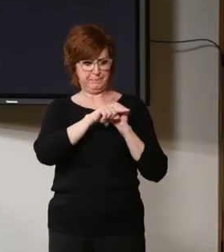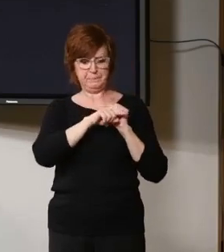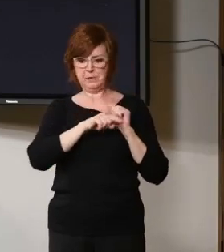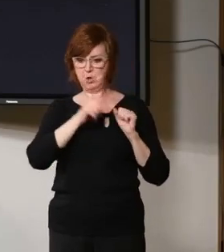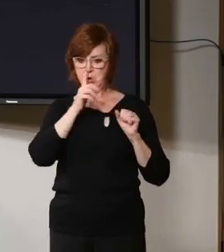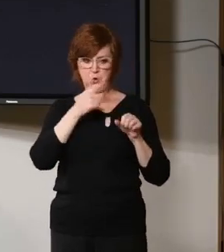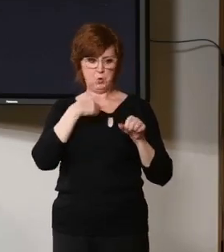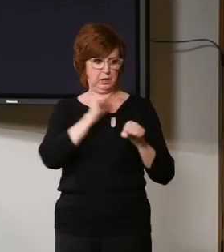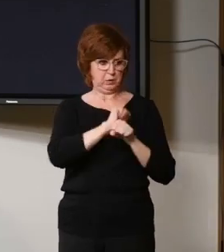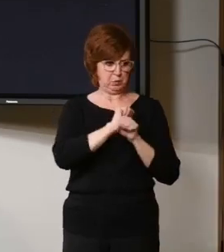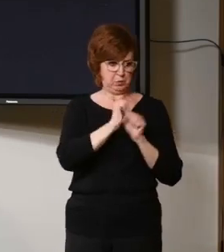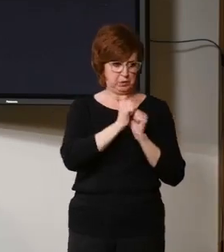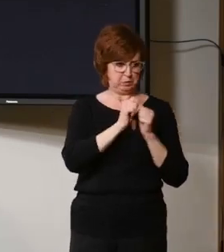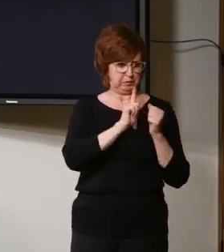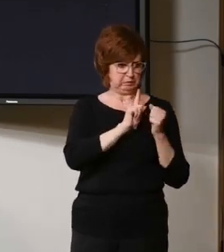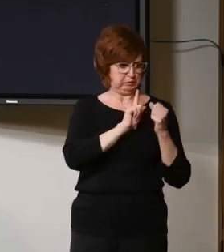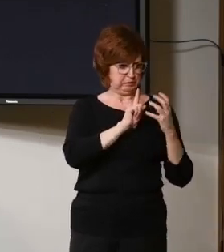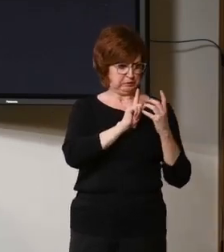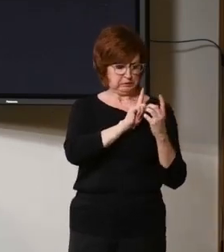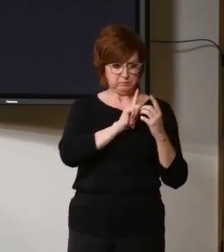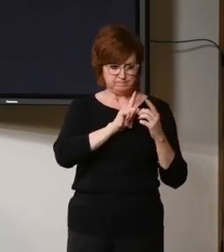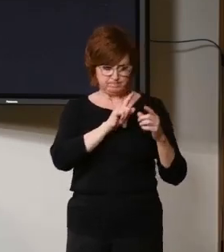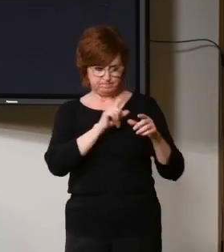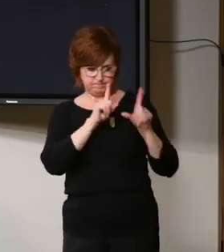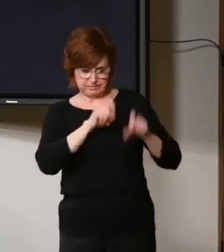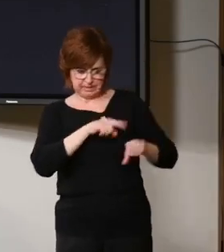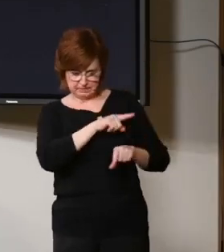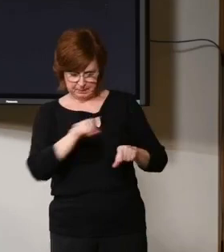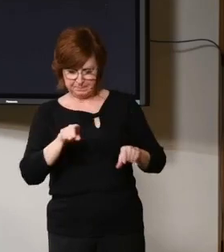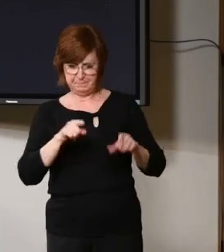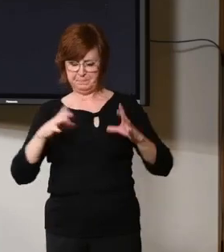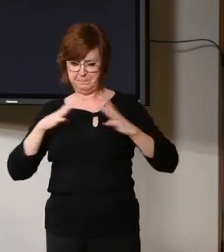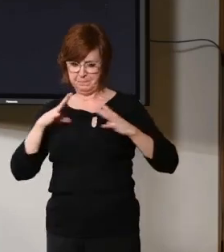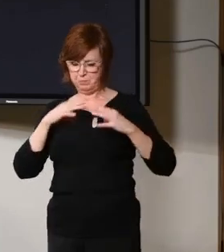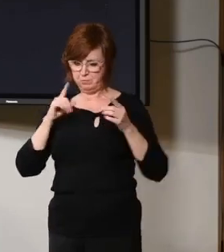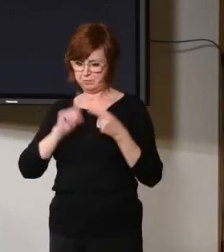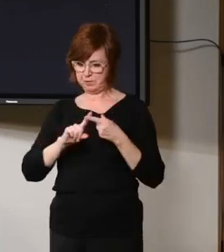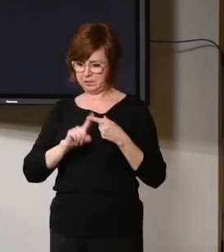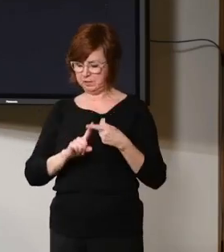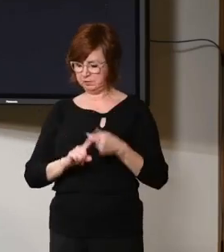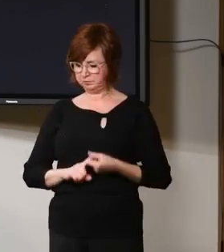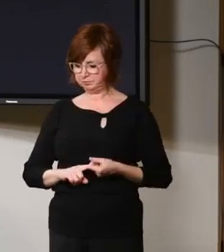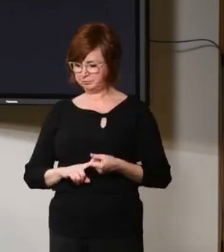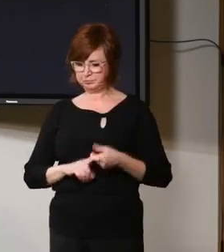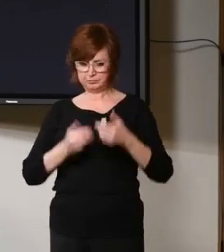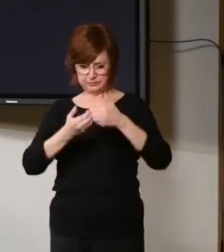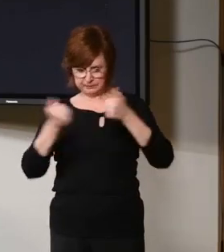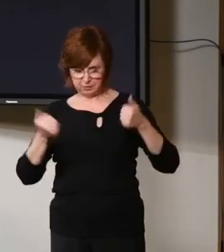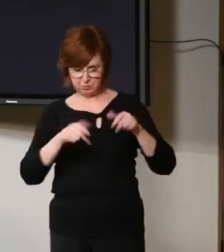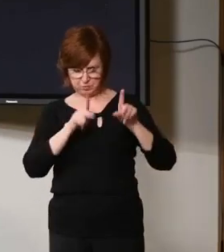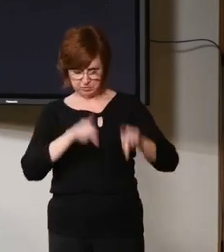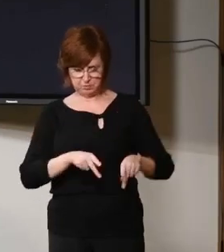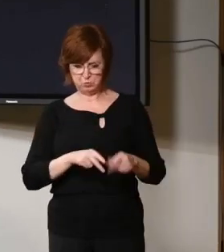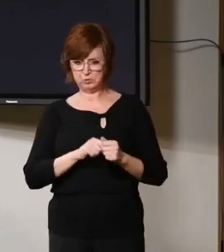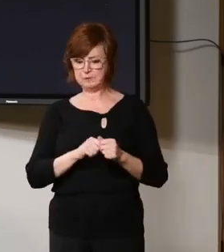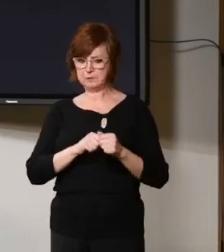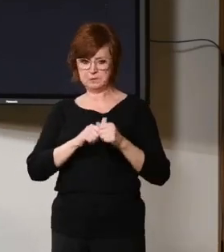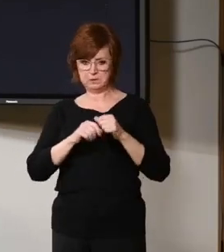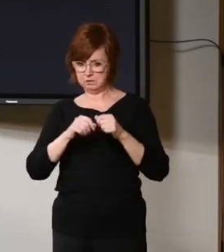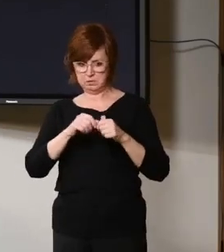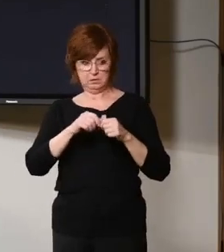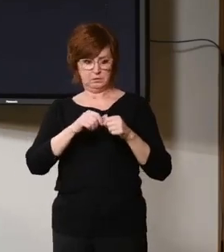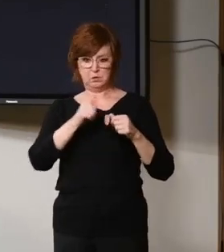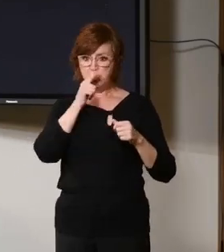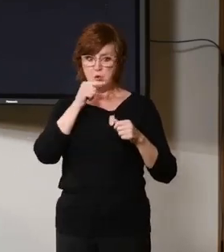at work while symptomatic, they are assessed and either cohorted or segregated if they are inmates